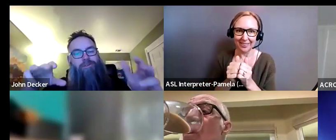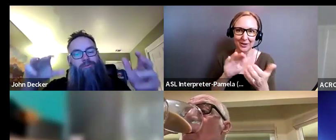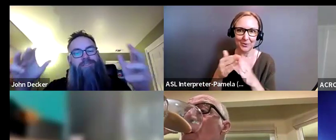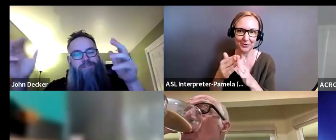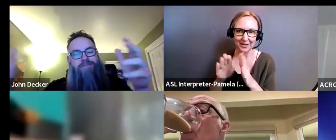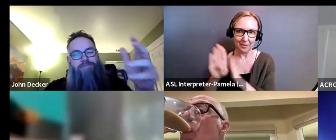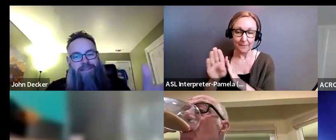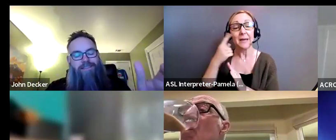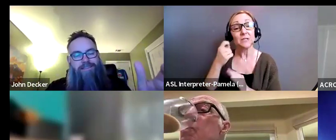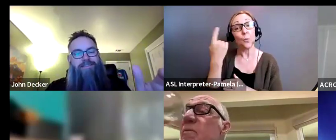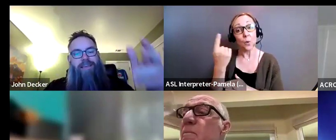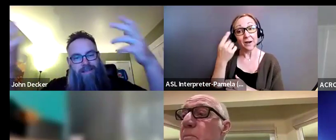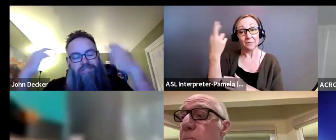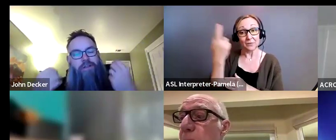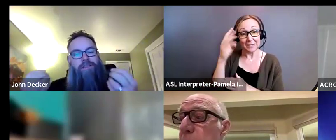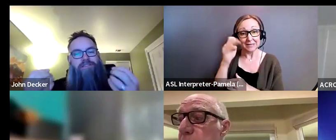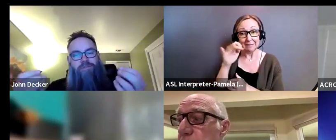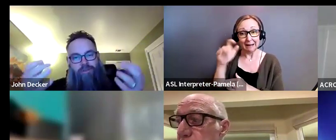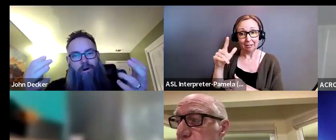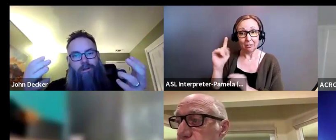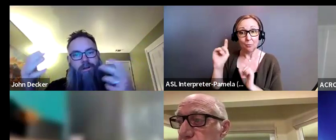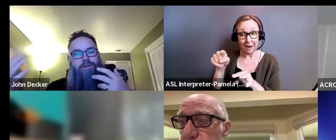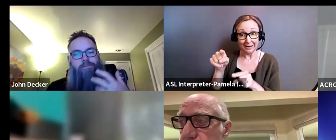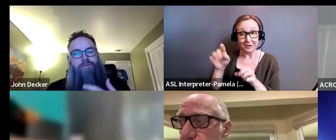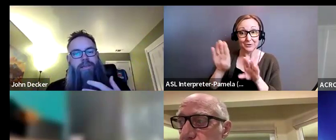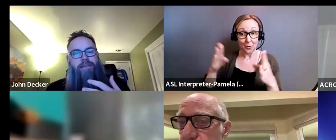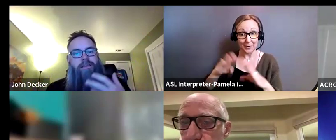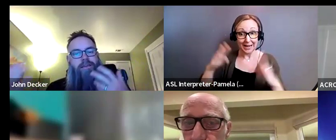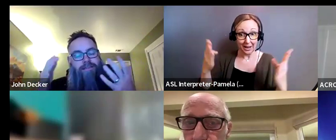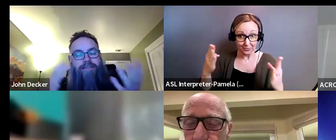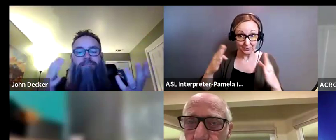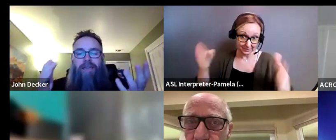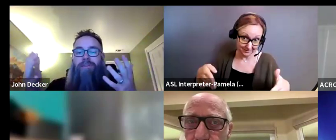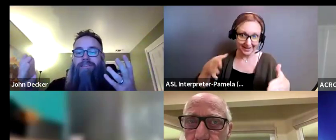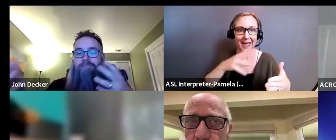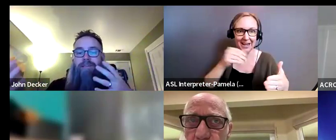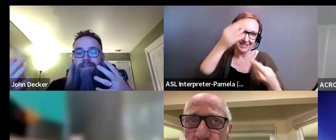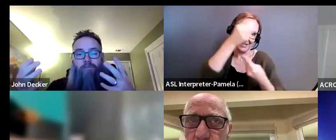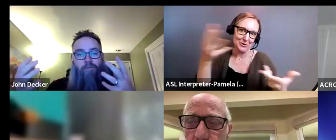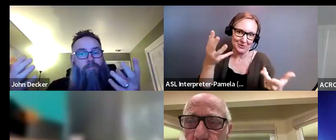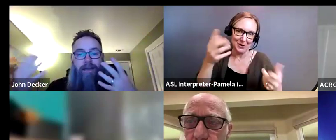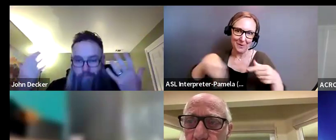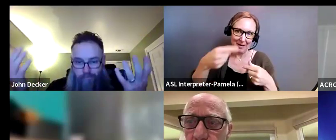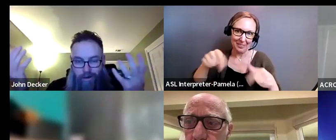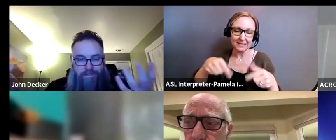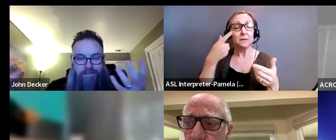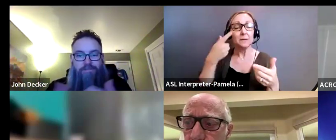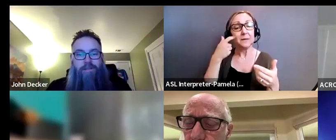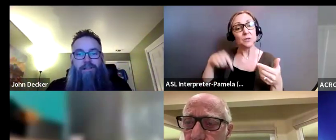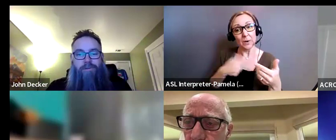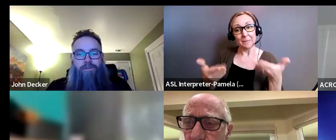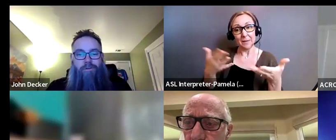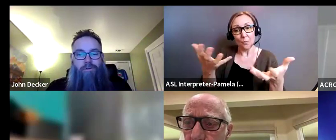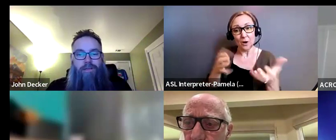why Michael went to this meeting, and is sharing this with you all, our community, is this may be something that we might want